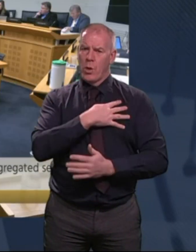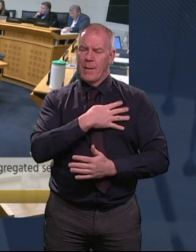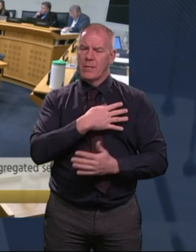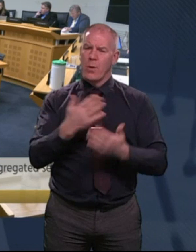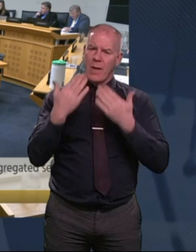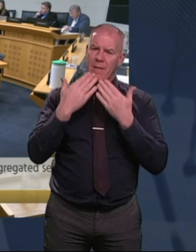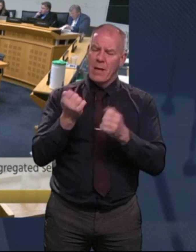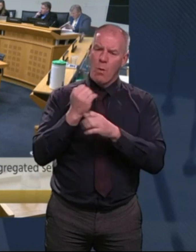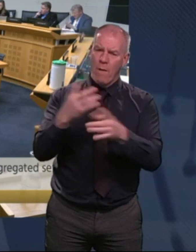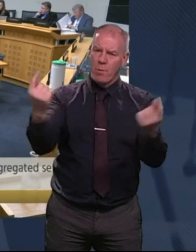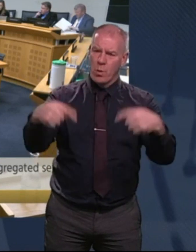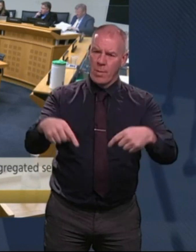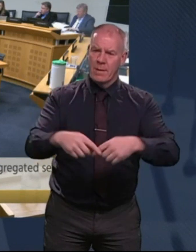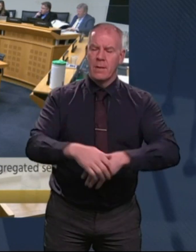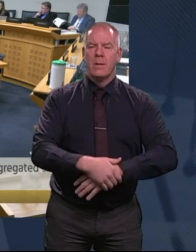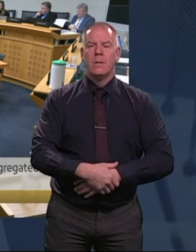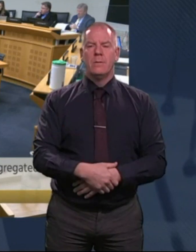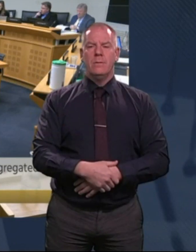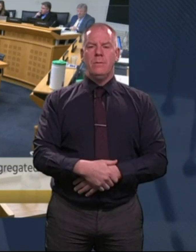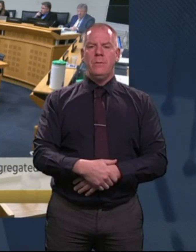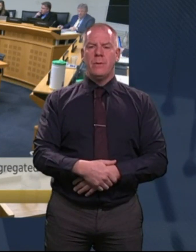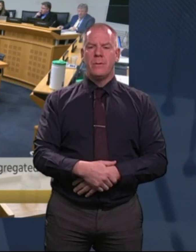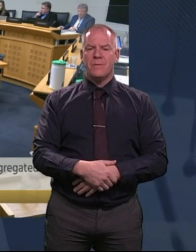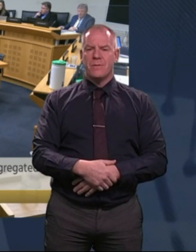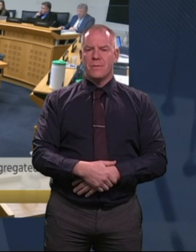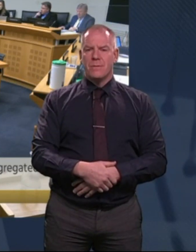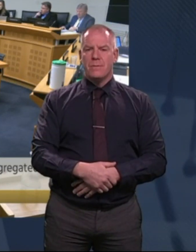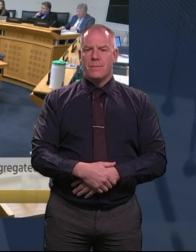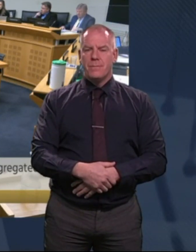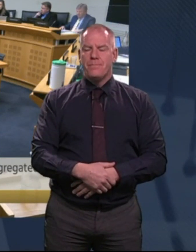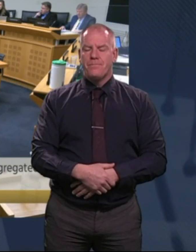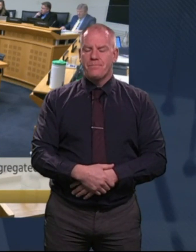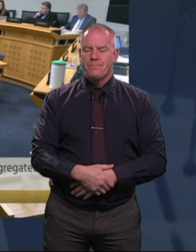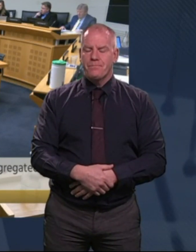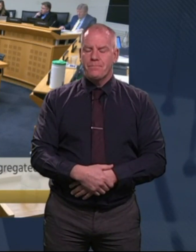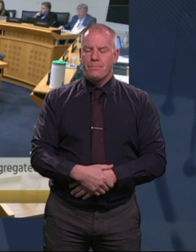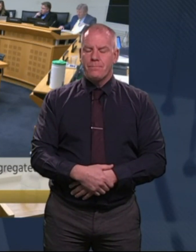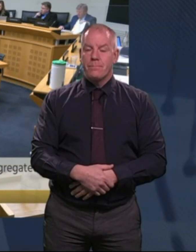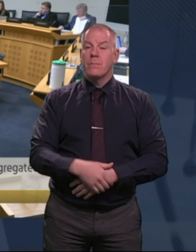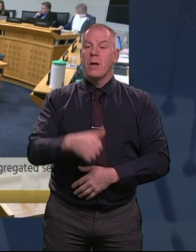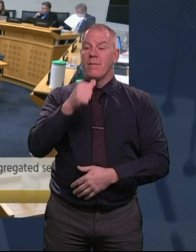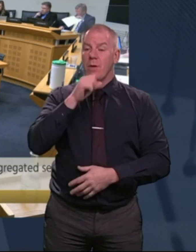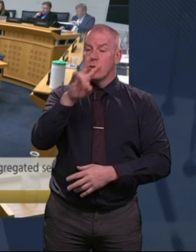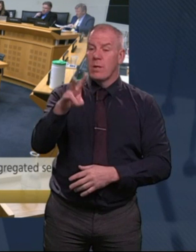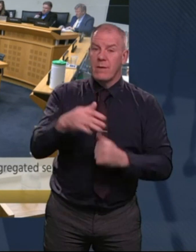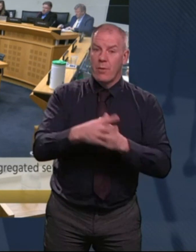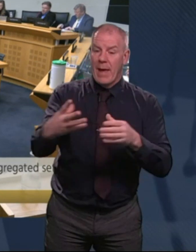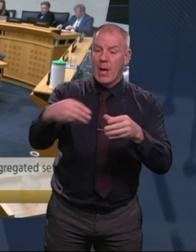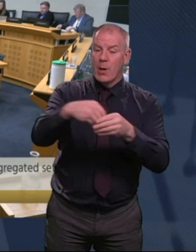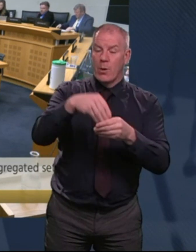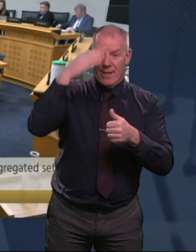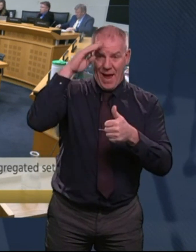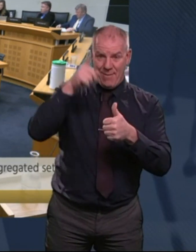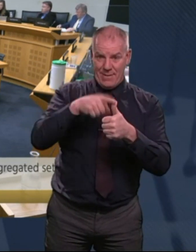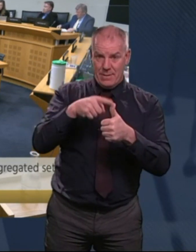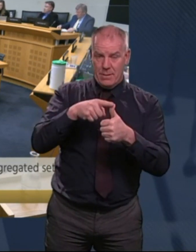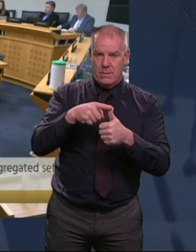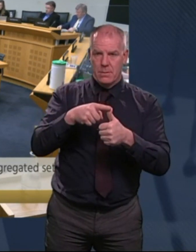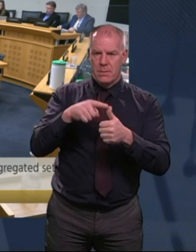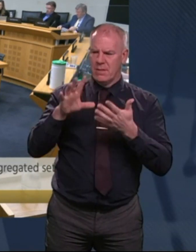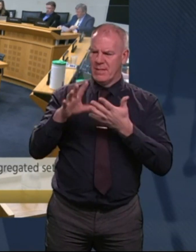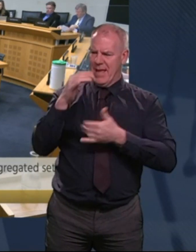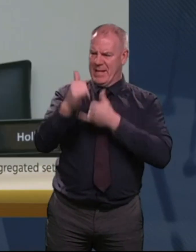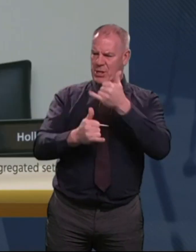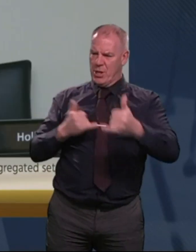and thank you so much. I'm going to start my questions with Inclusion Ireland. So it's obviously now over a decade since